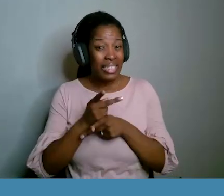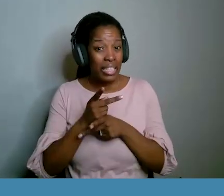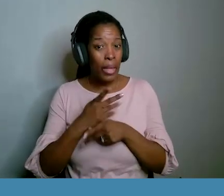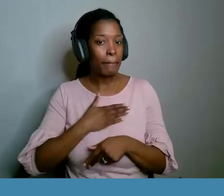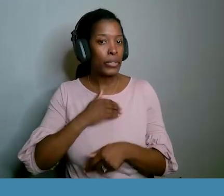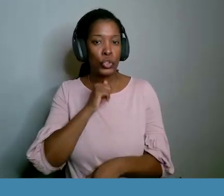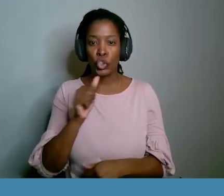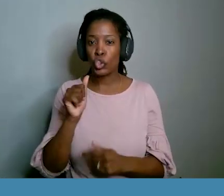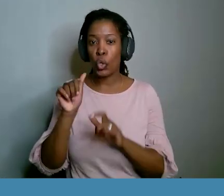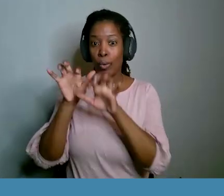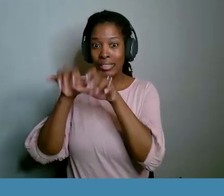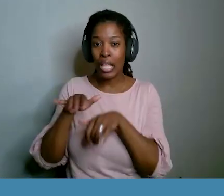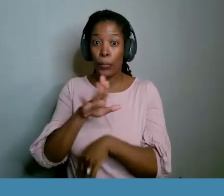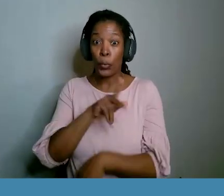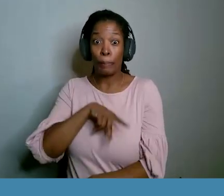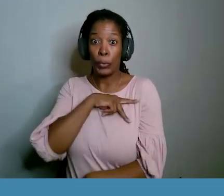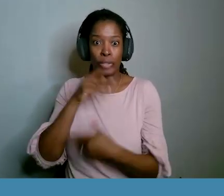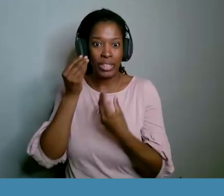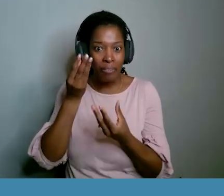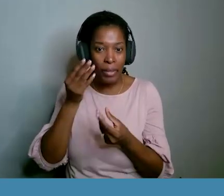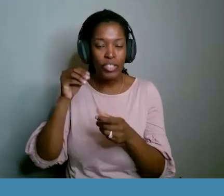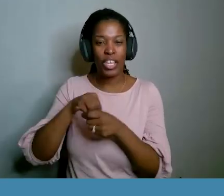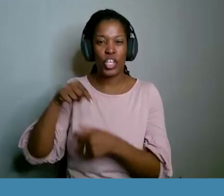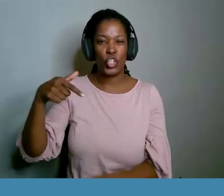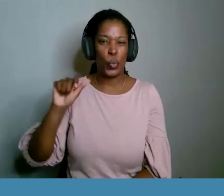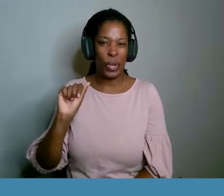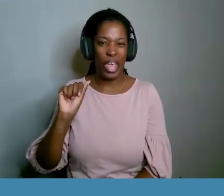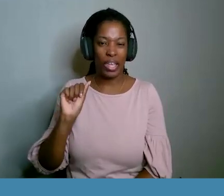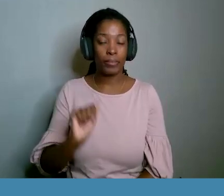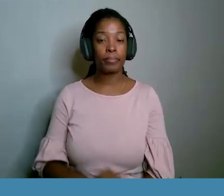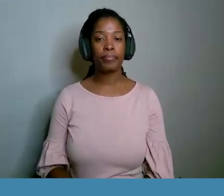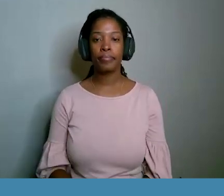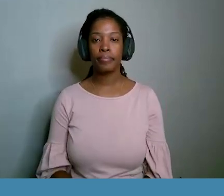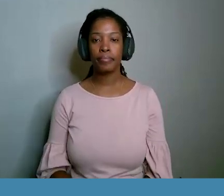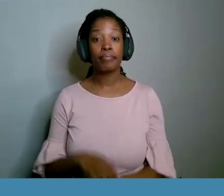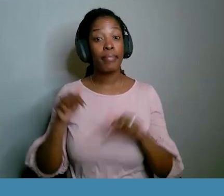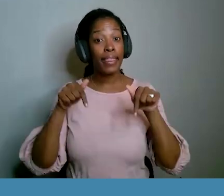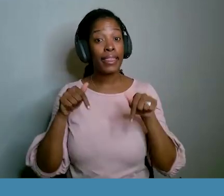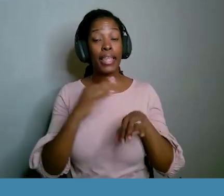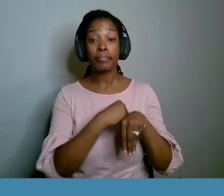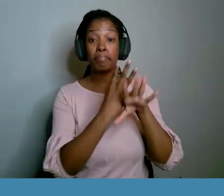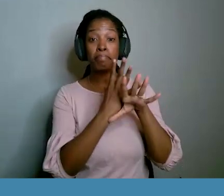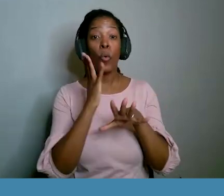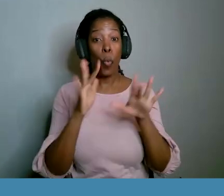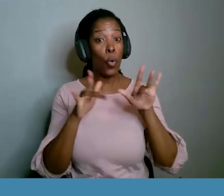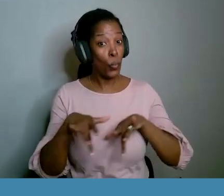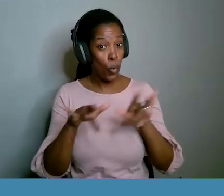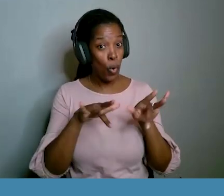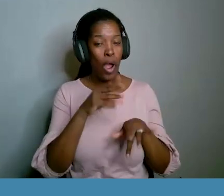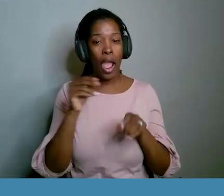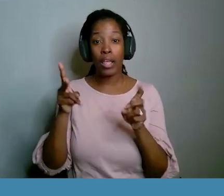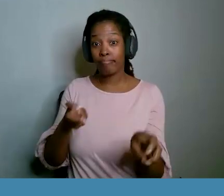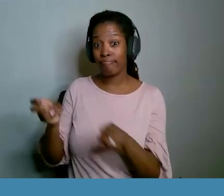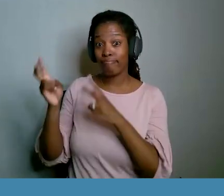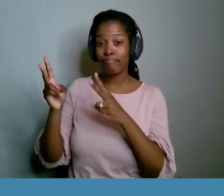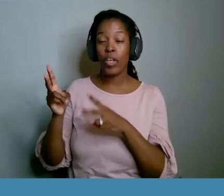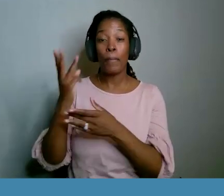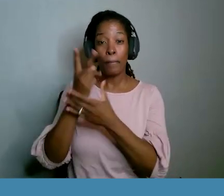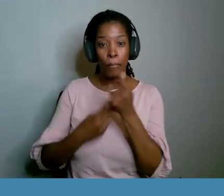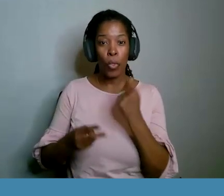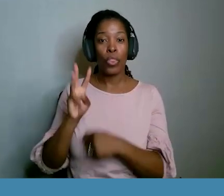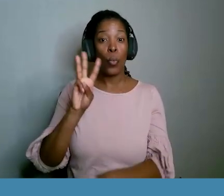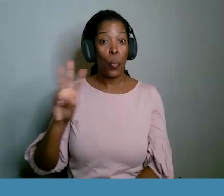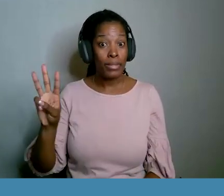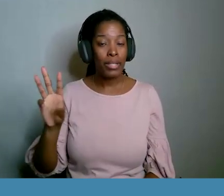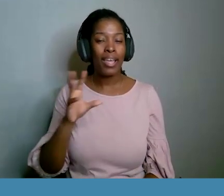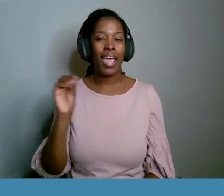the Q&A. Lastly, the webinar will be recorded and posted on our website and YouTube channel.